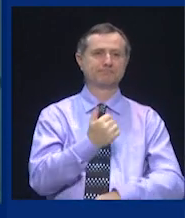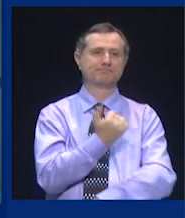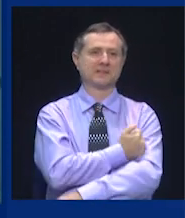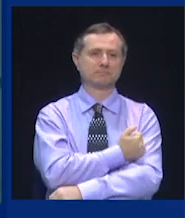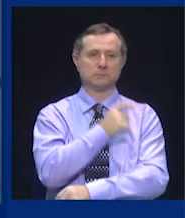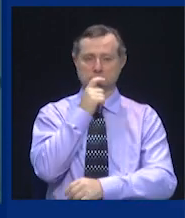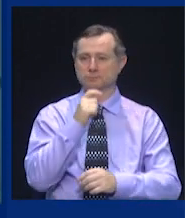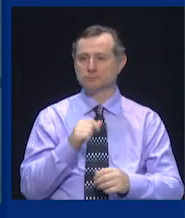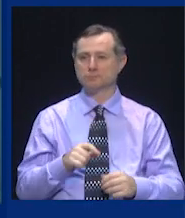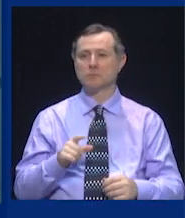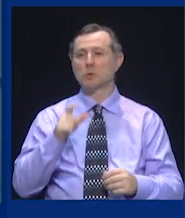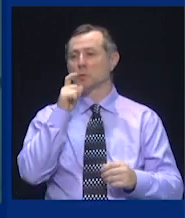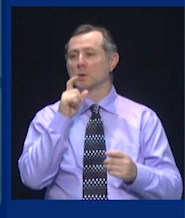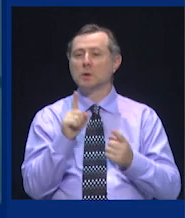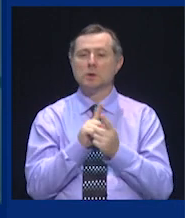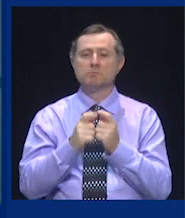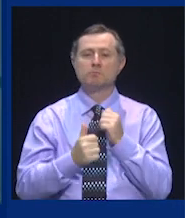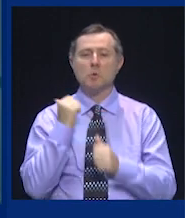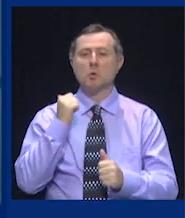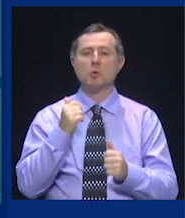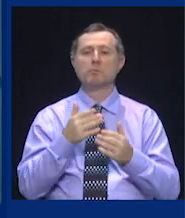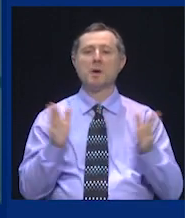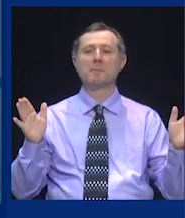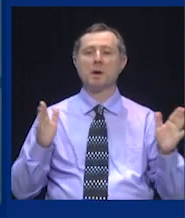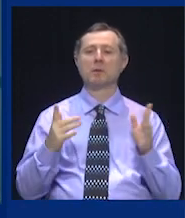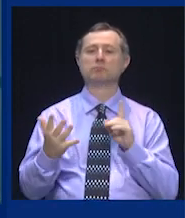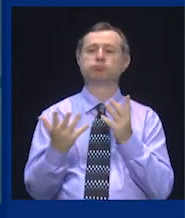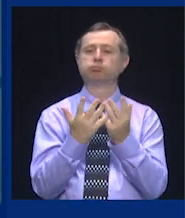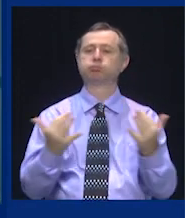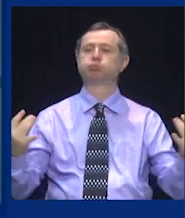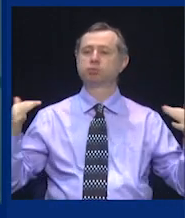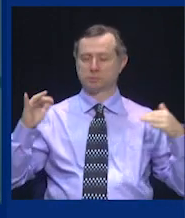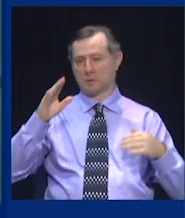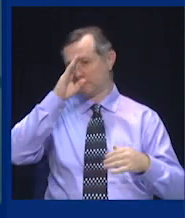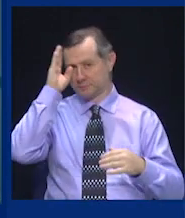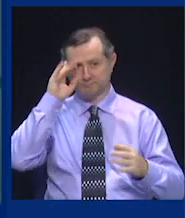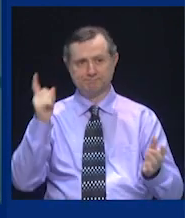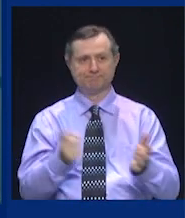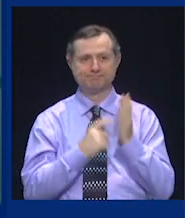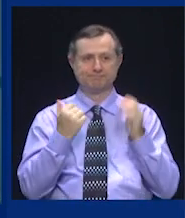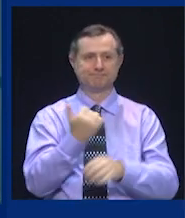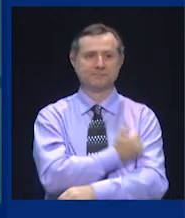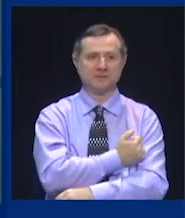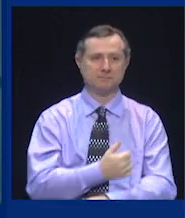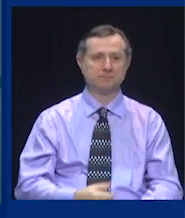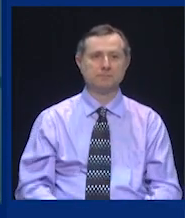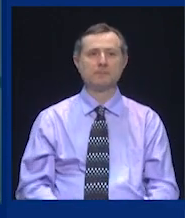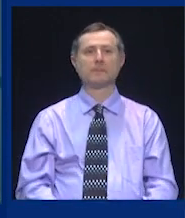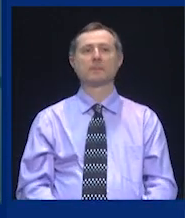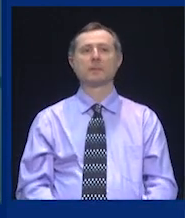a frontline worker in a New York City public hospital, mandatory vaccine.